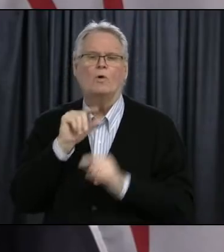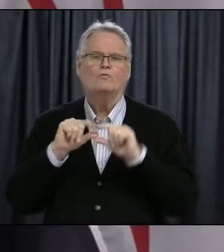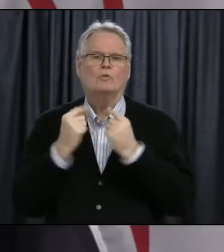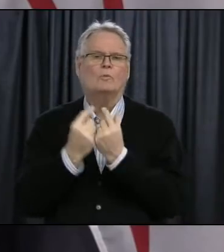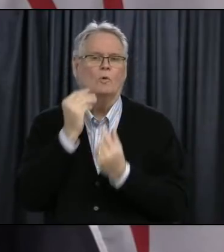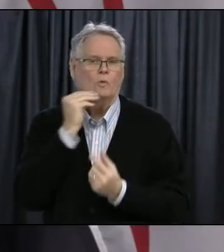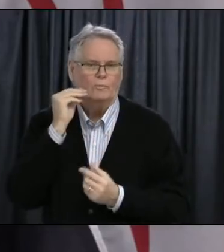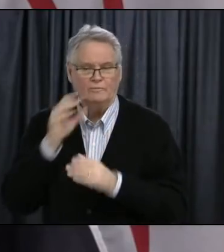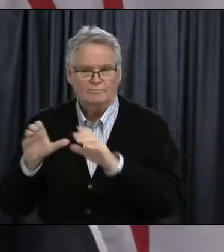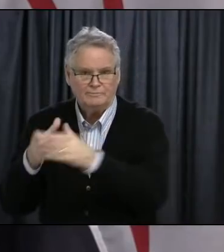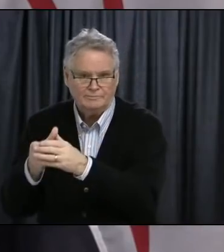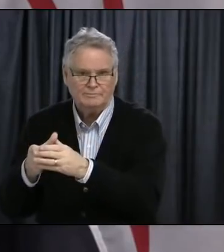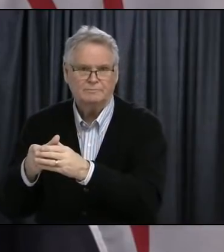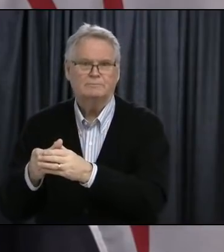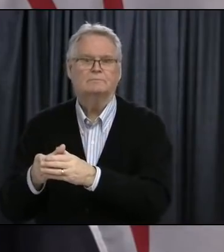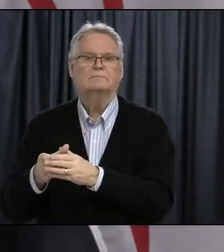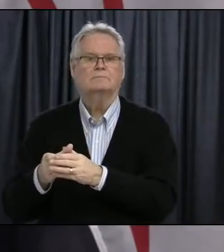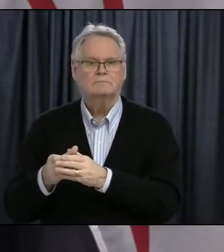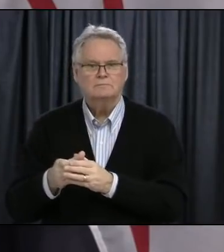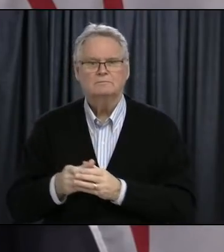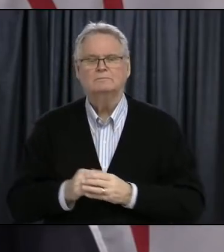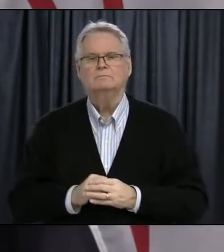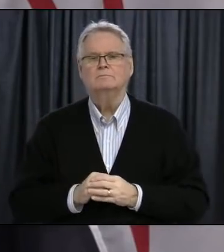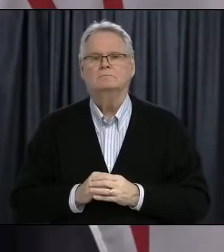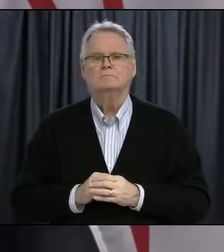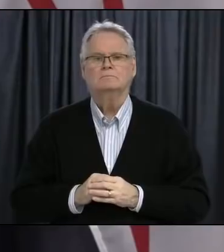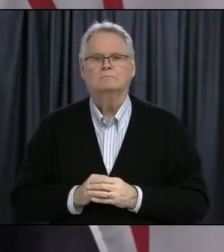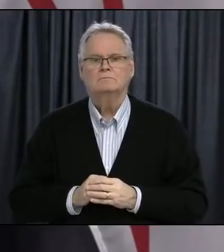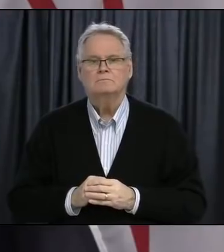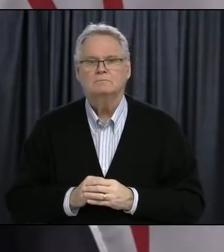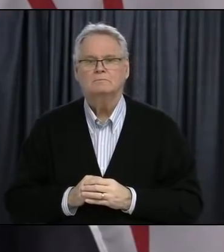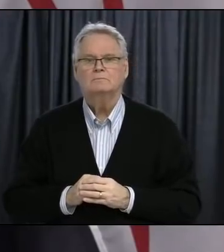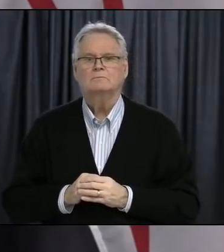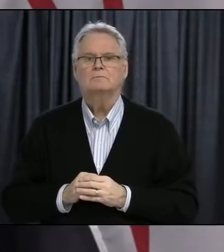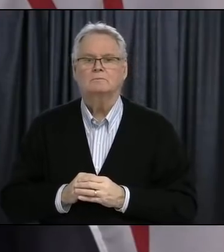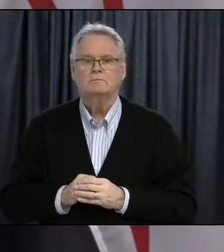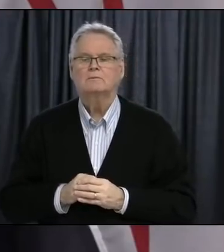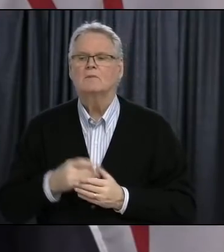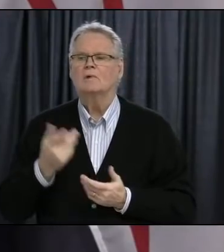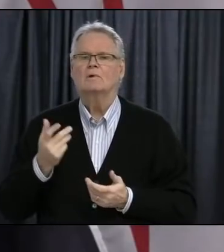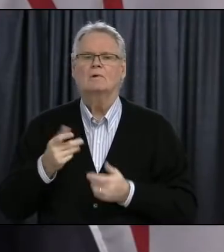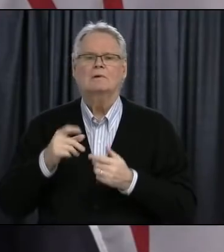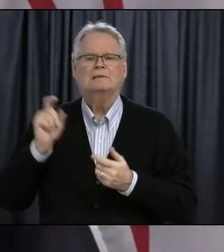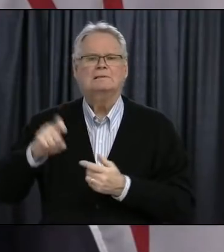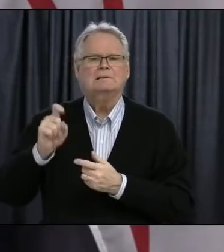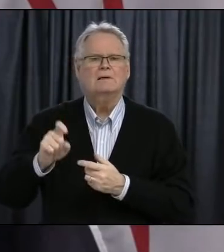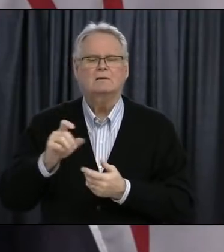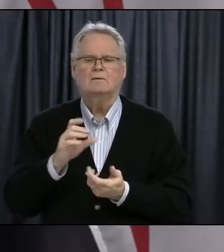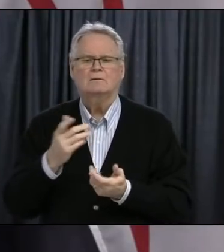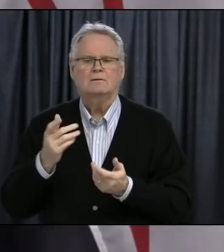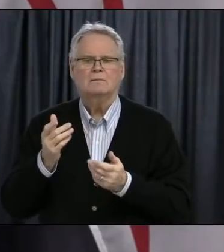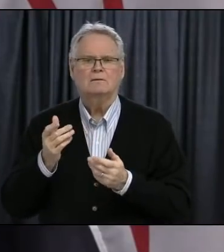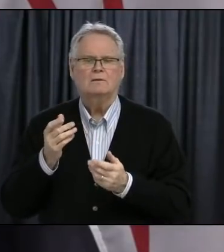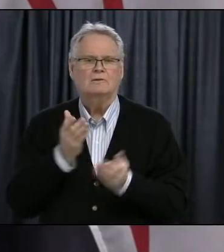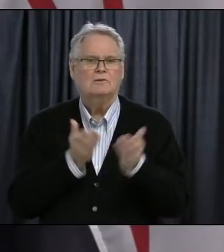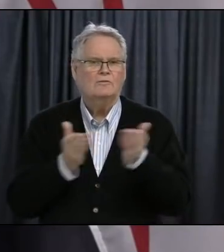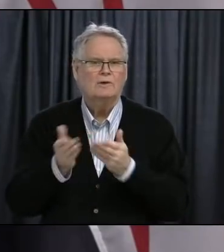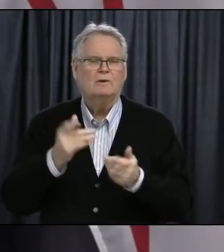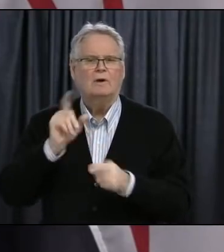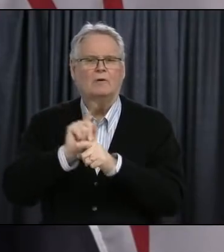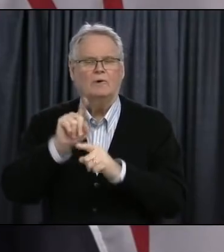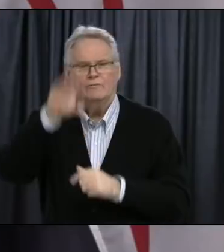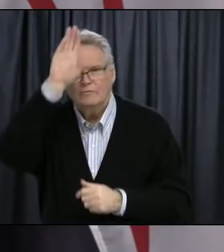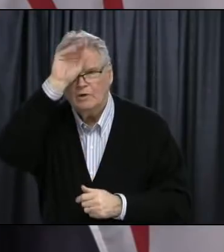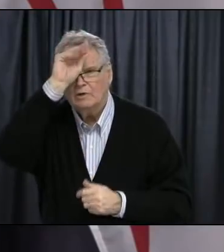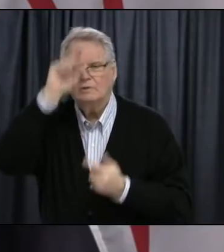police officers, border services, and search and rescue crew. Those who regularly travel in and out of the province for work, including truck drivers